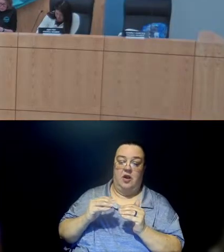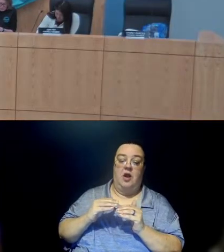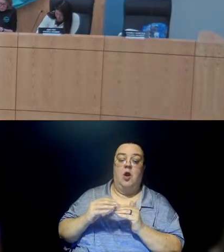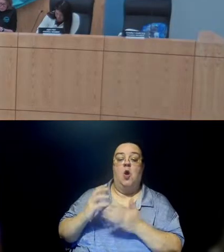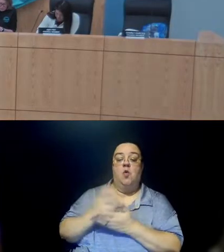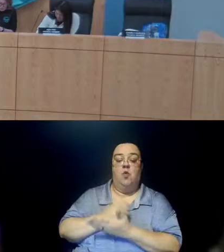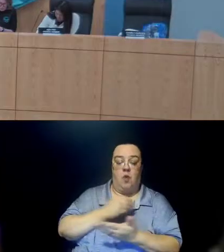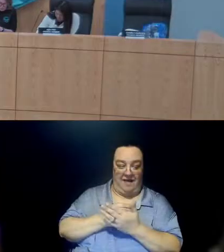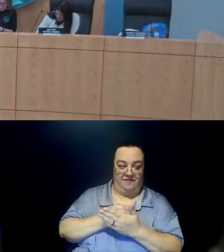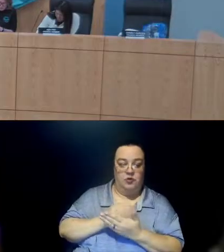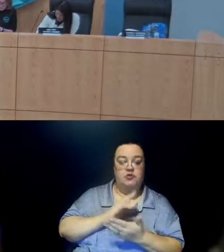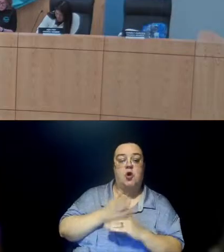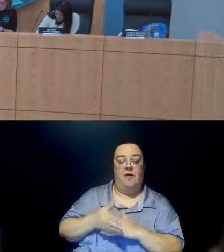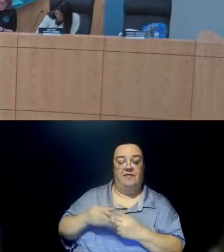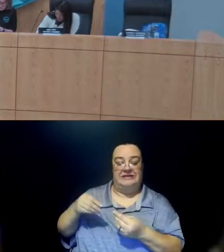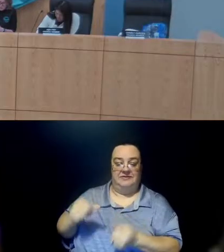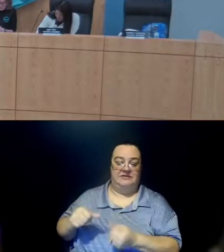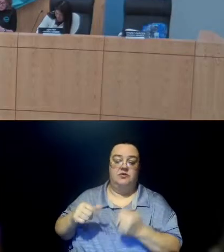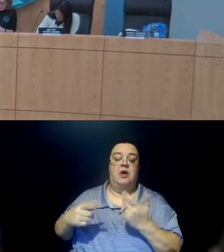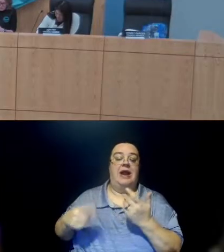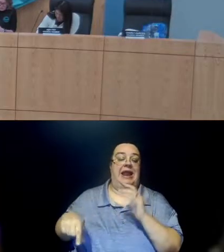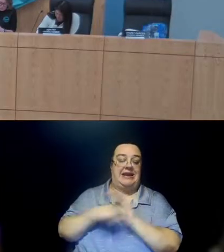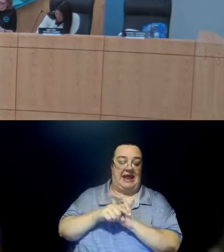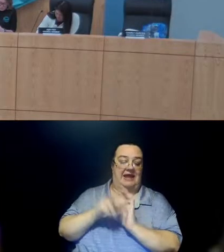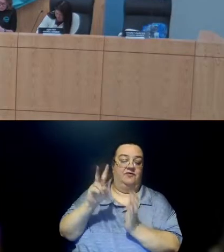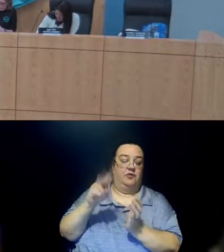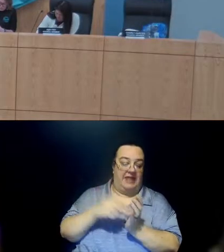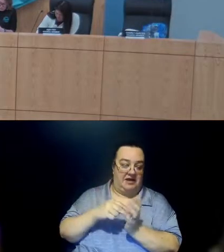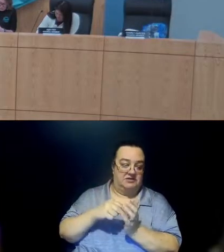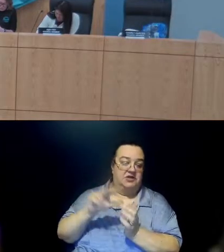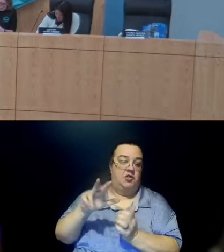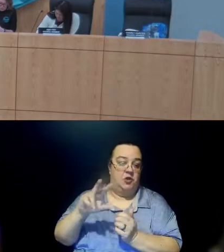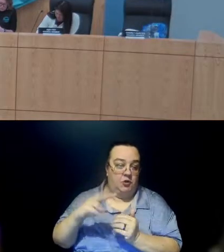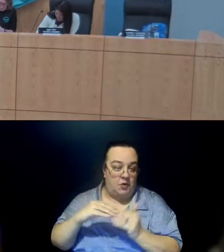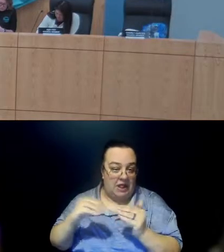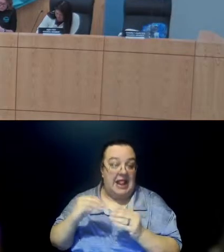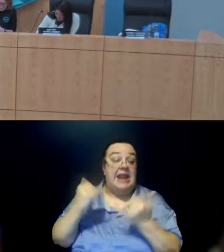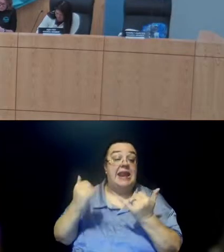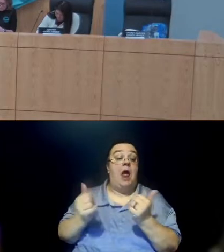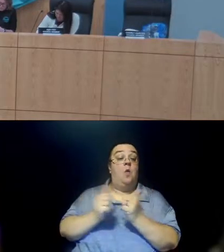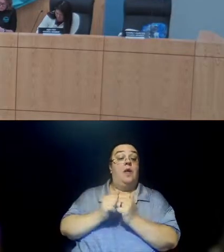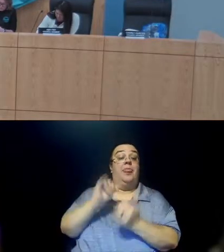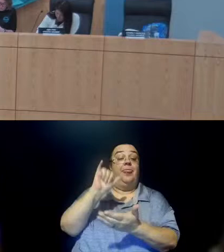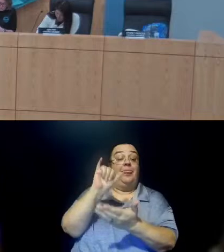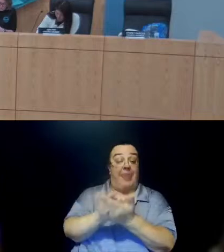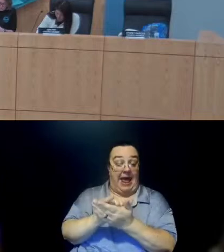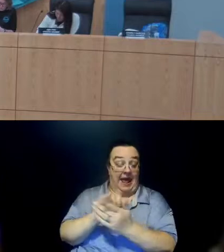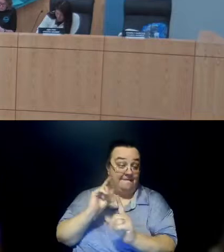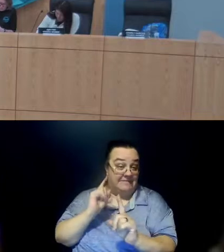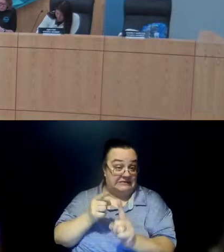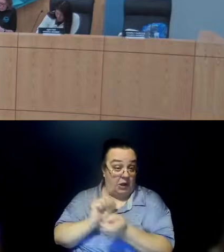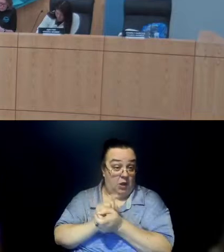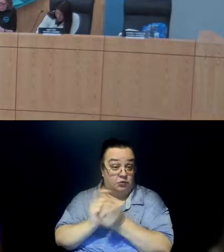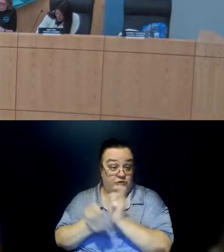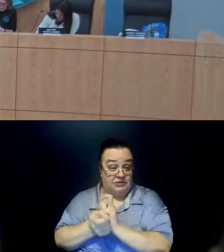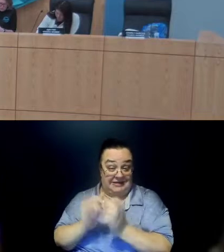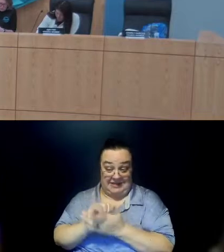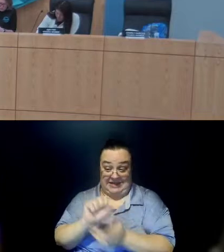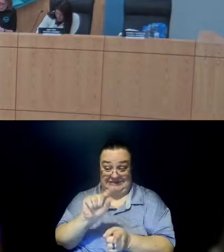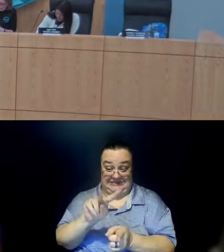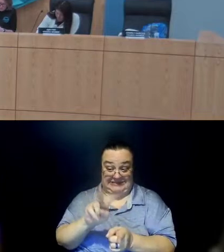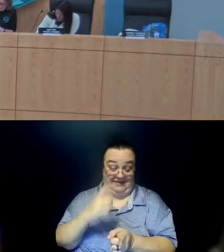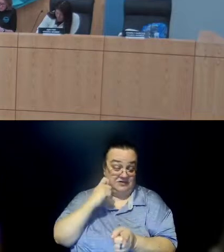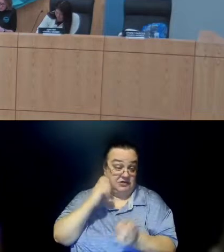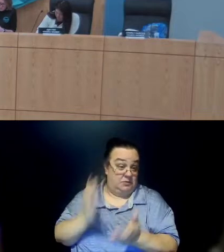a negative $2,032. And now with that particular change that Steve just